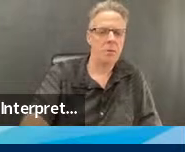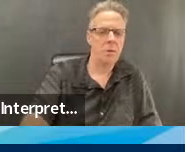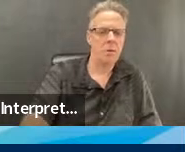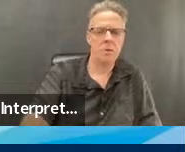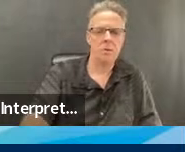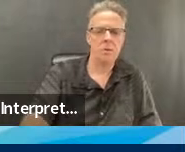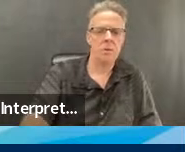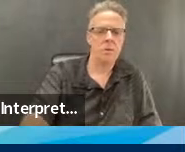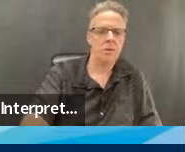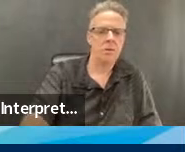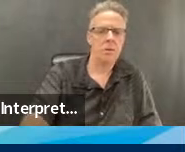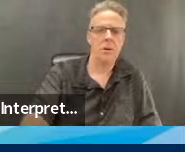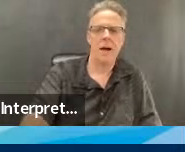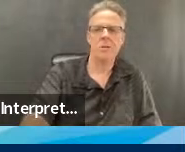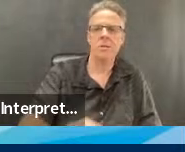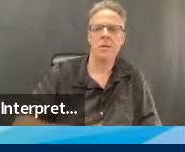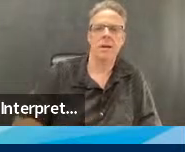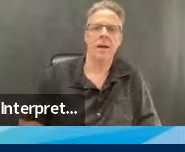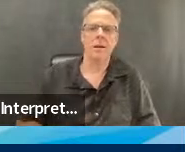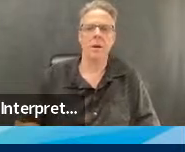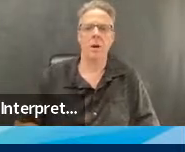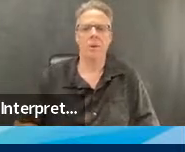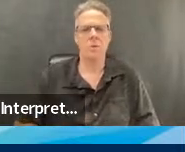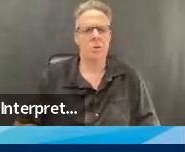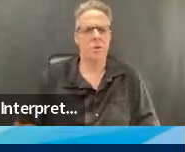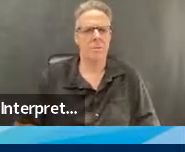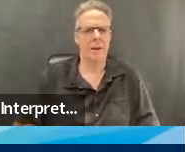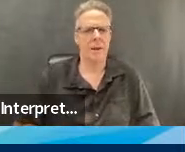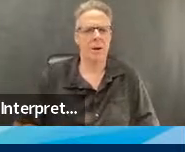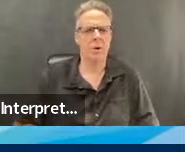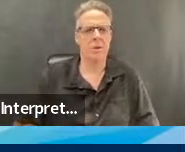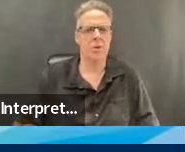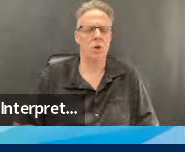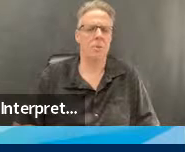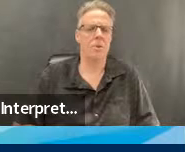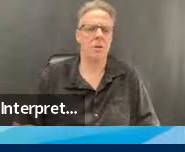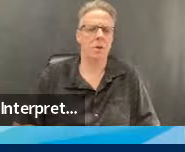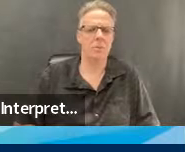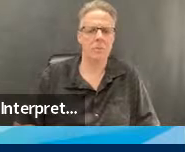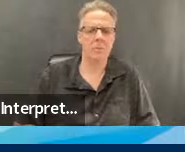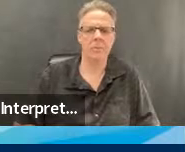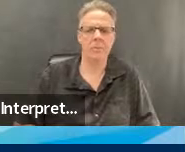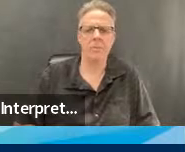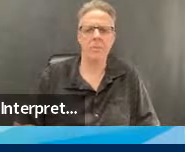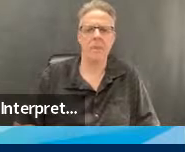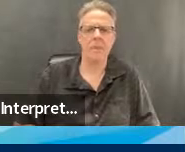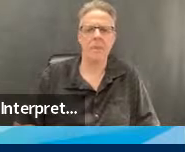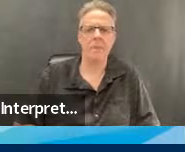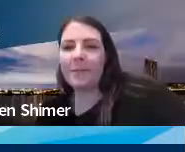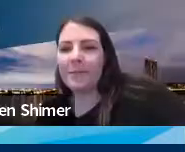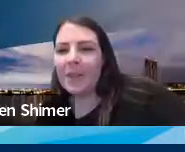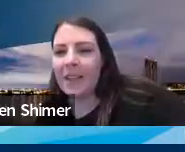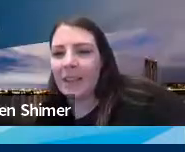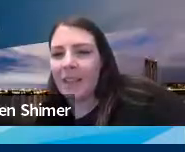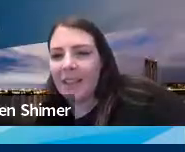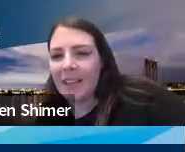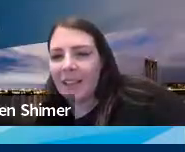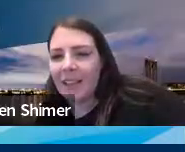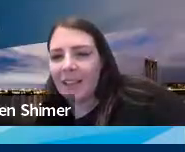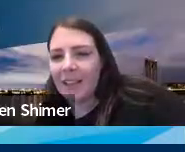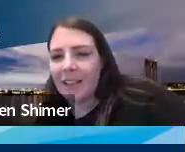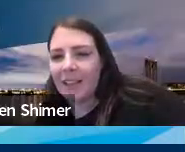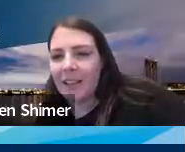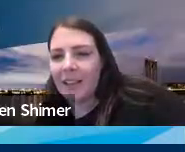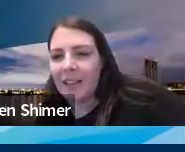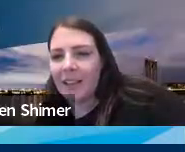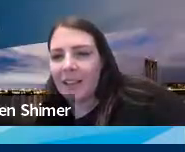I do not see that. No, but is there anybody here who needs interpreters? Do you know? No. Okay, so we'll